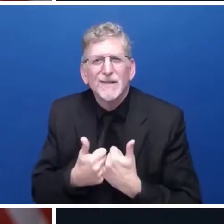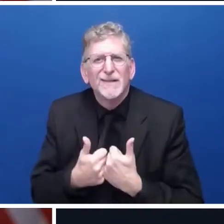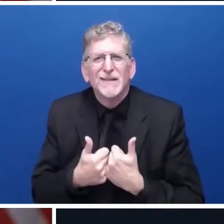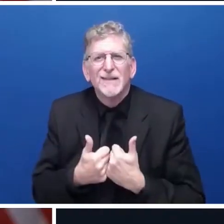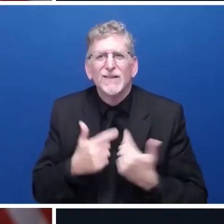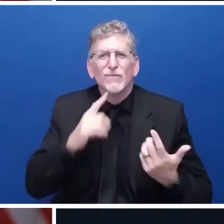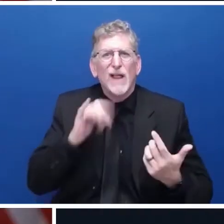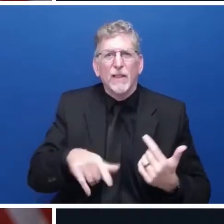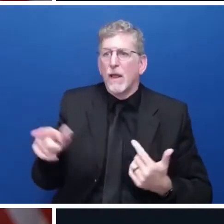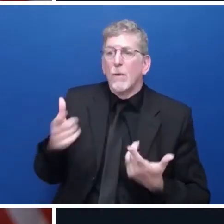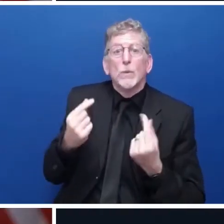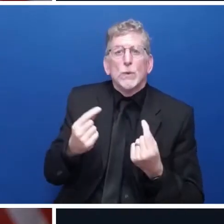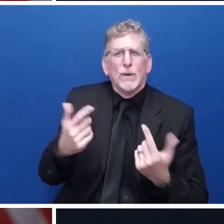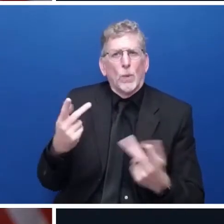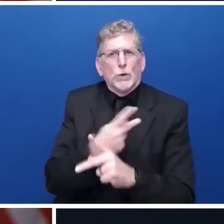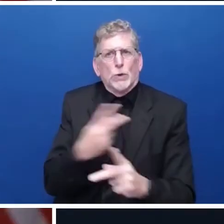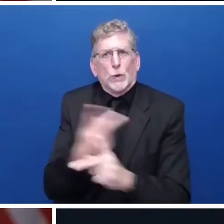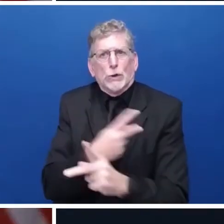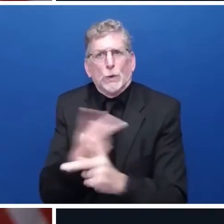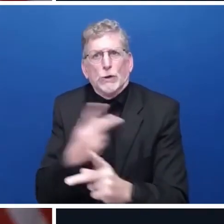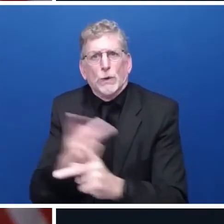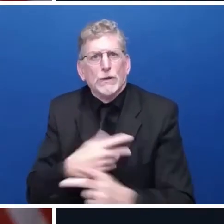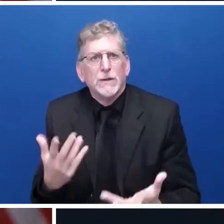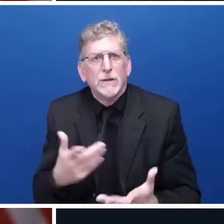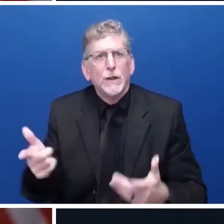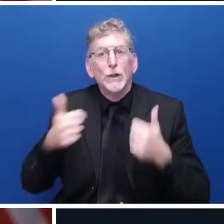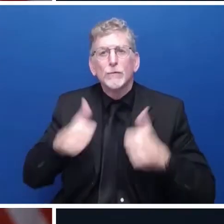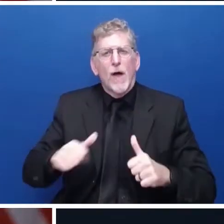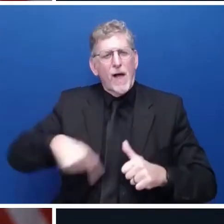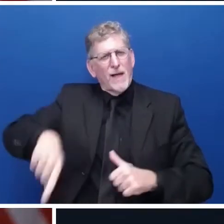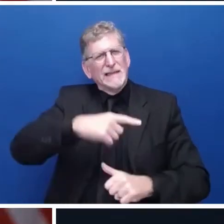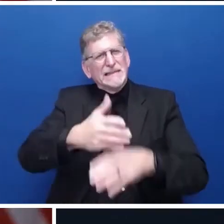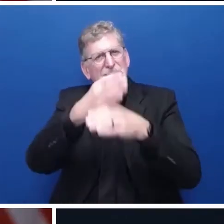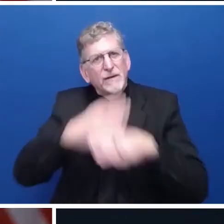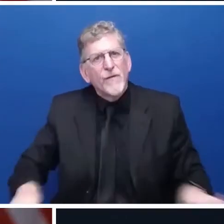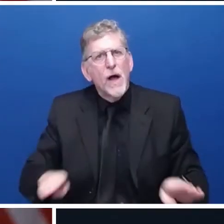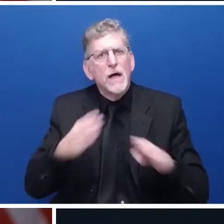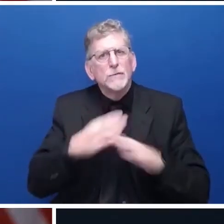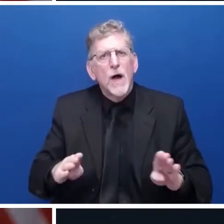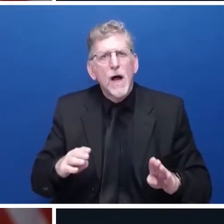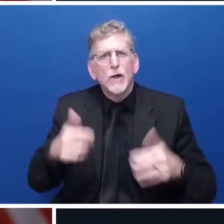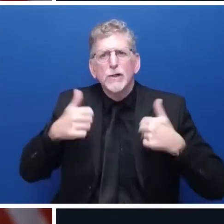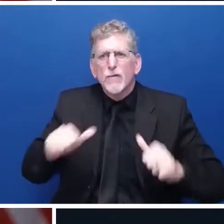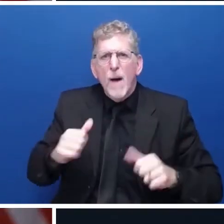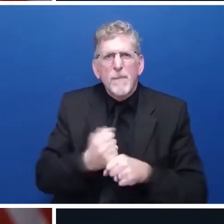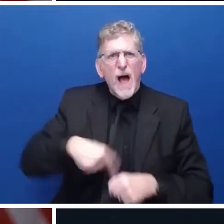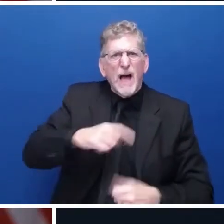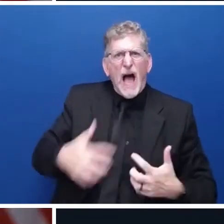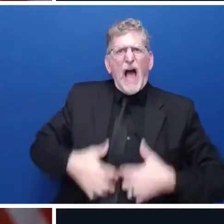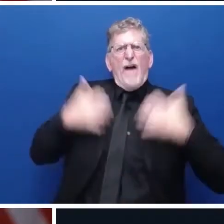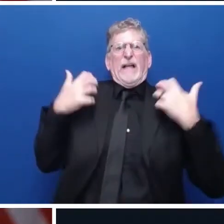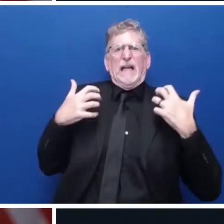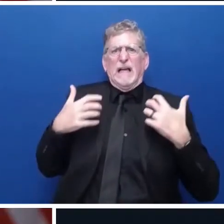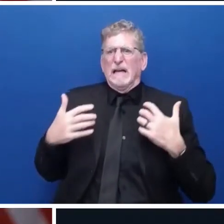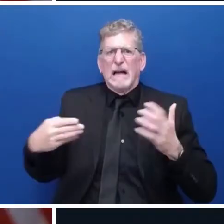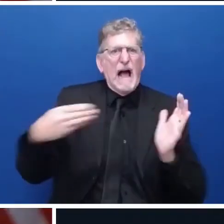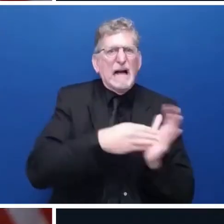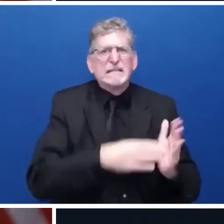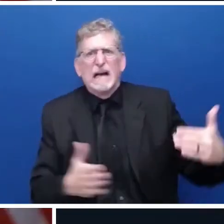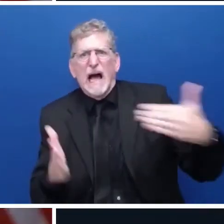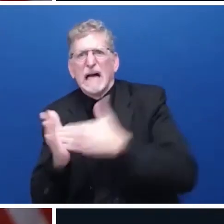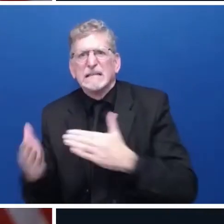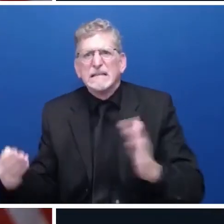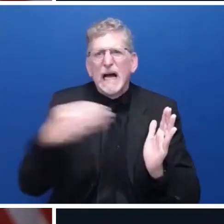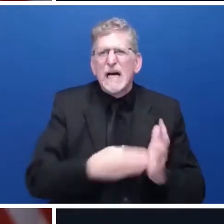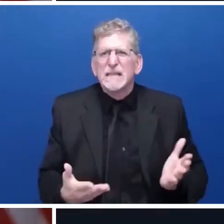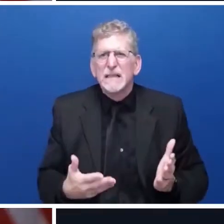another, neighbor against neighbor. And sometimes he succeeds. And so you have to ask, who benefits